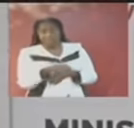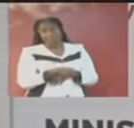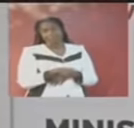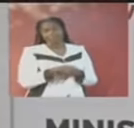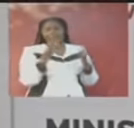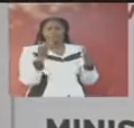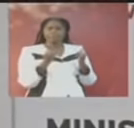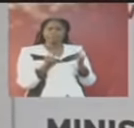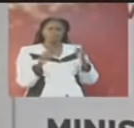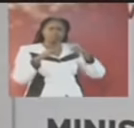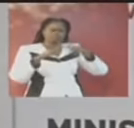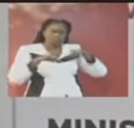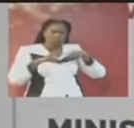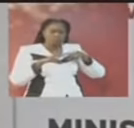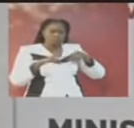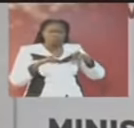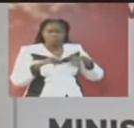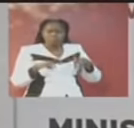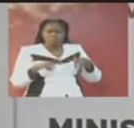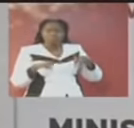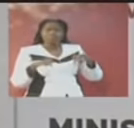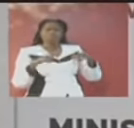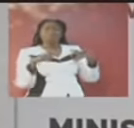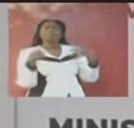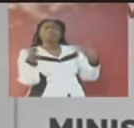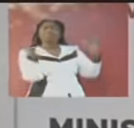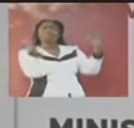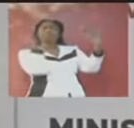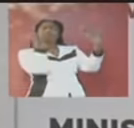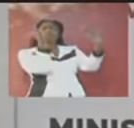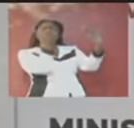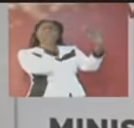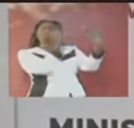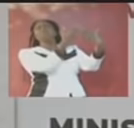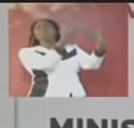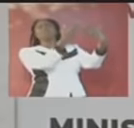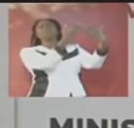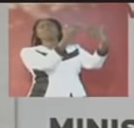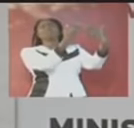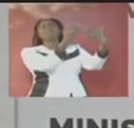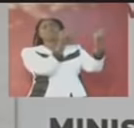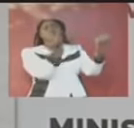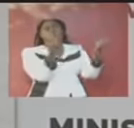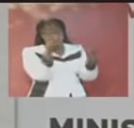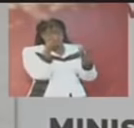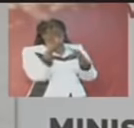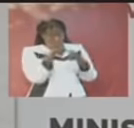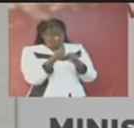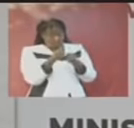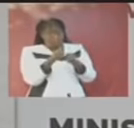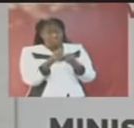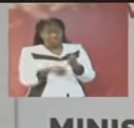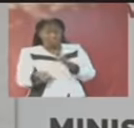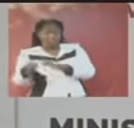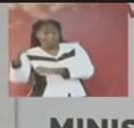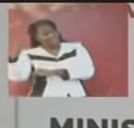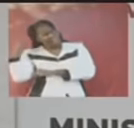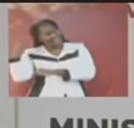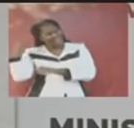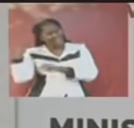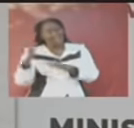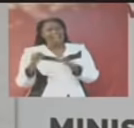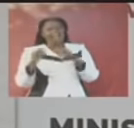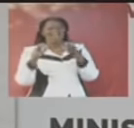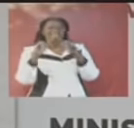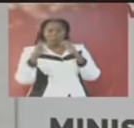we are from the objective of returning from community to cluster spread is a relatively complex sort of undertaking.